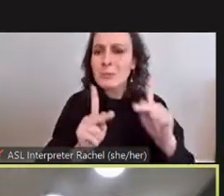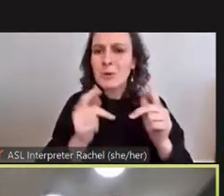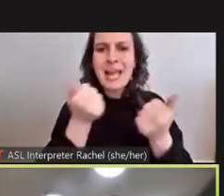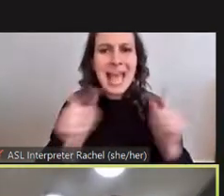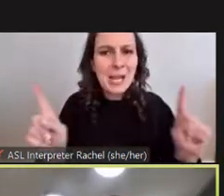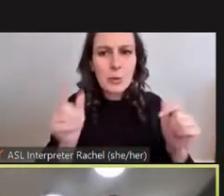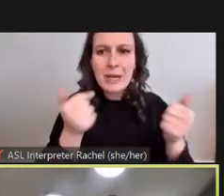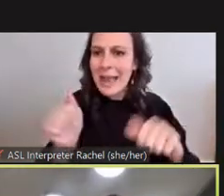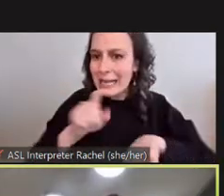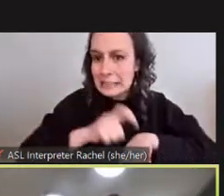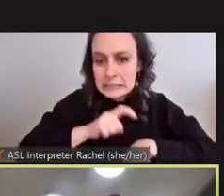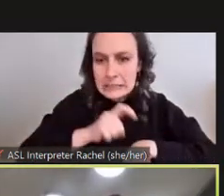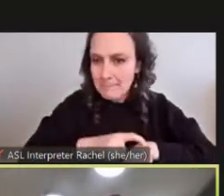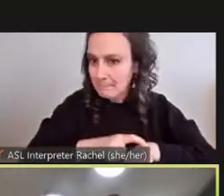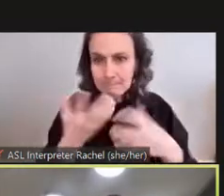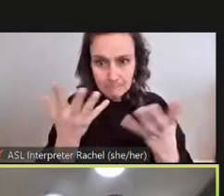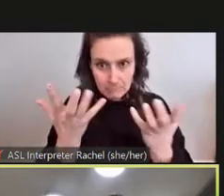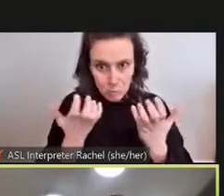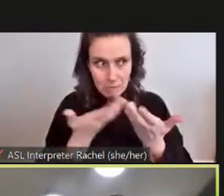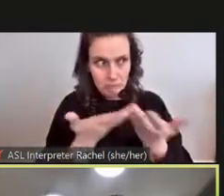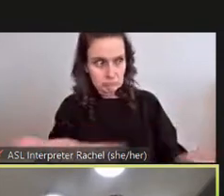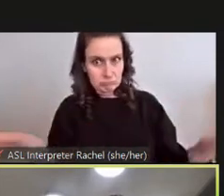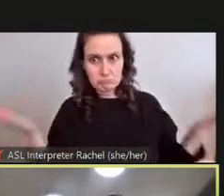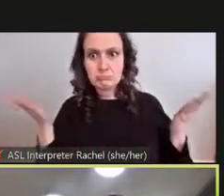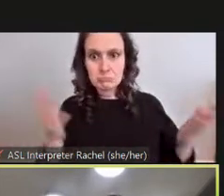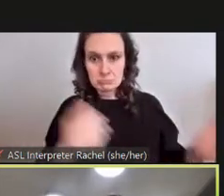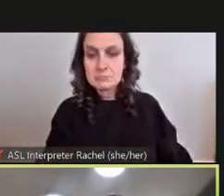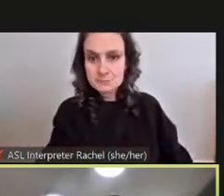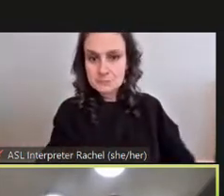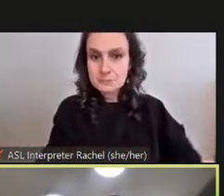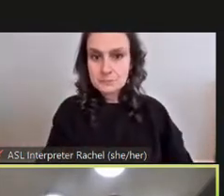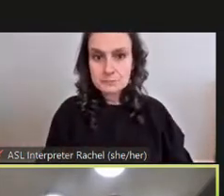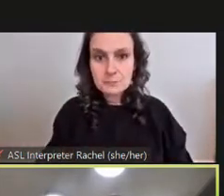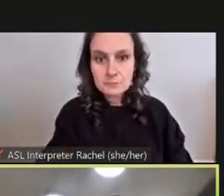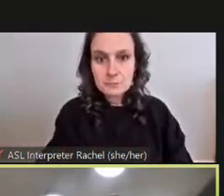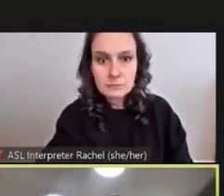made accessible for everyone, anywhere, anytime.